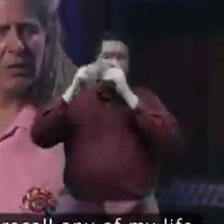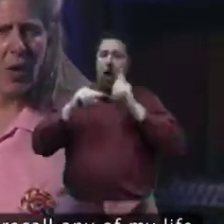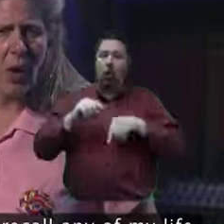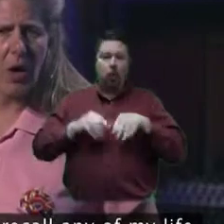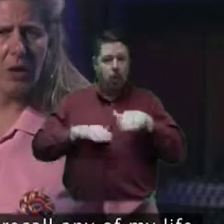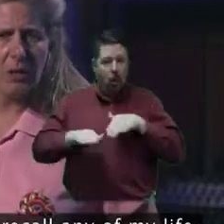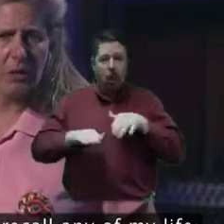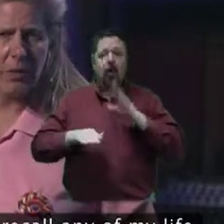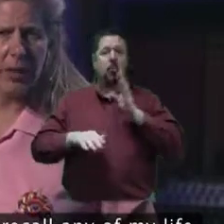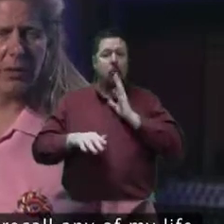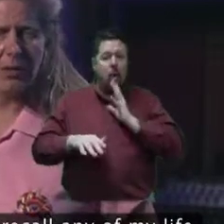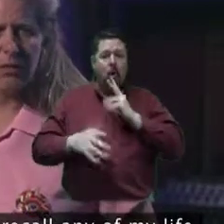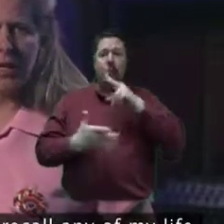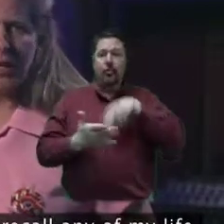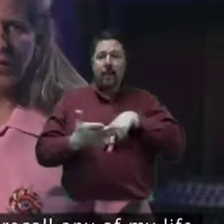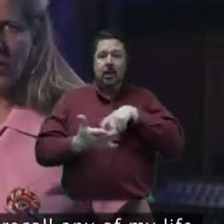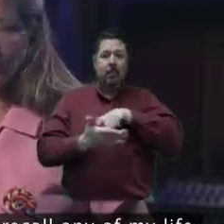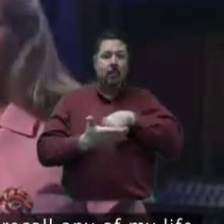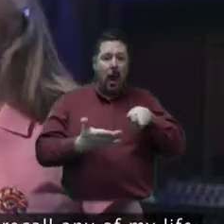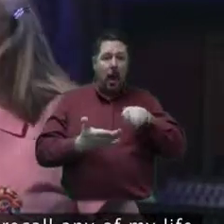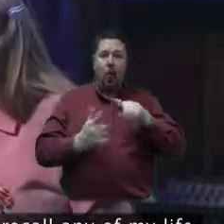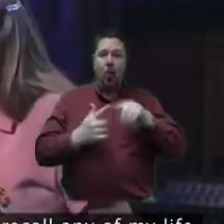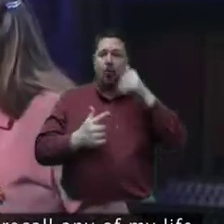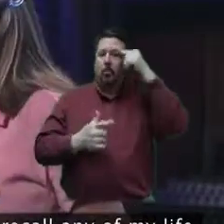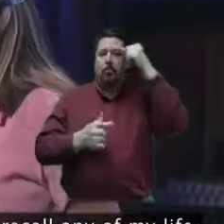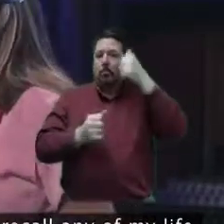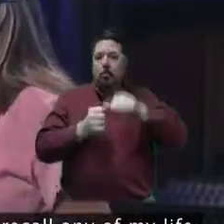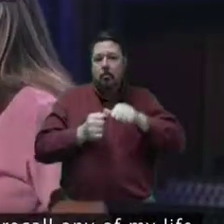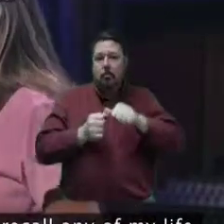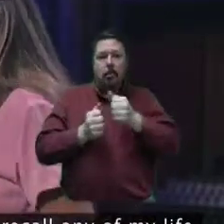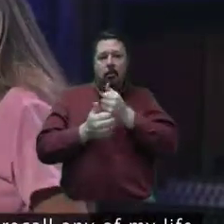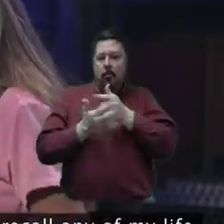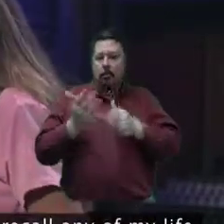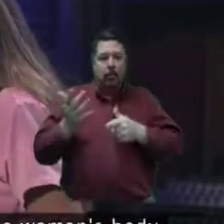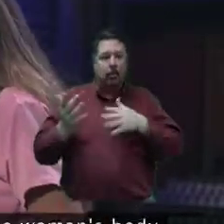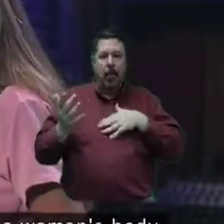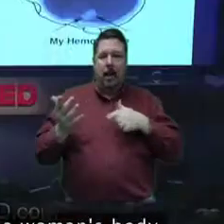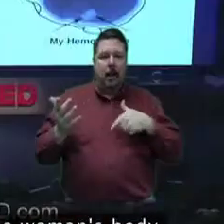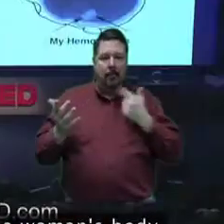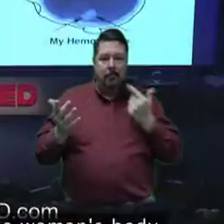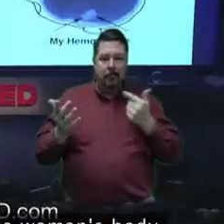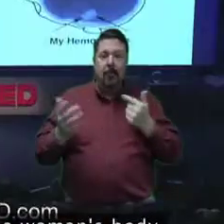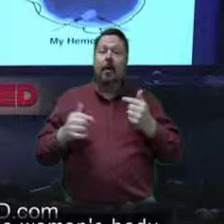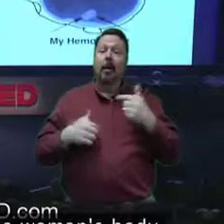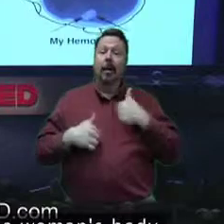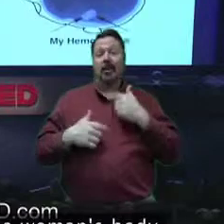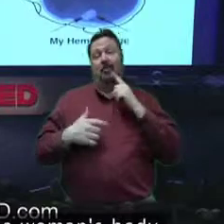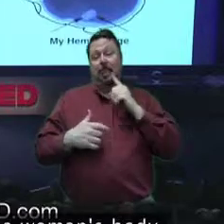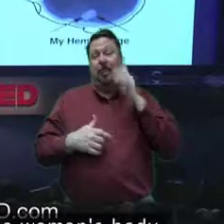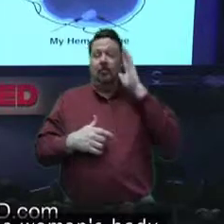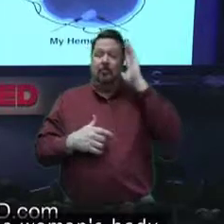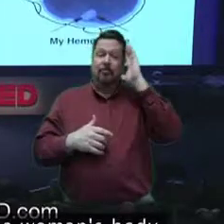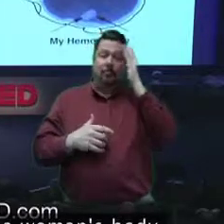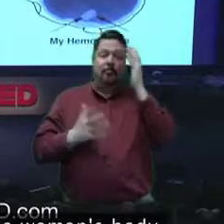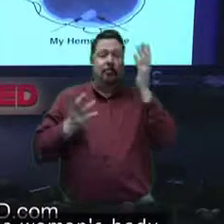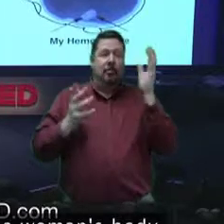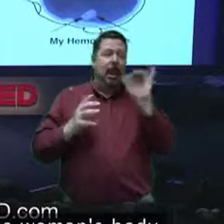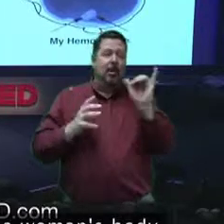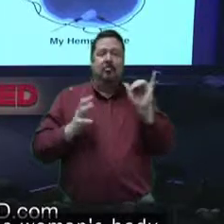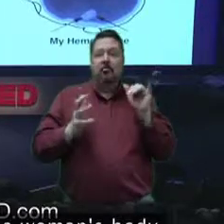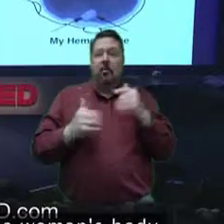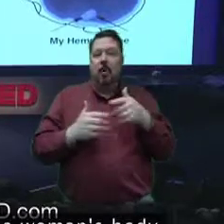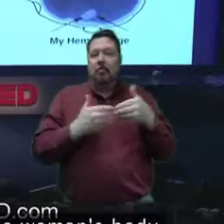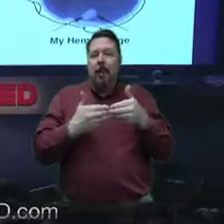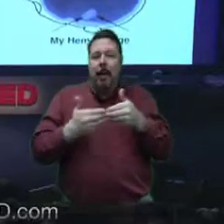walk, talk, read, write, or recall any of my life. I essentially became an infant in a